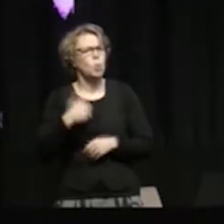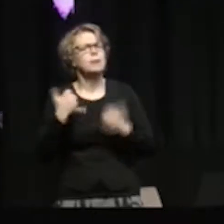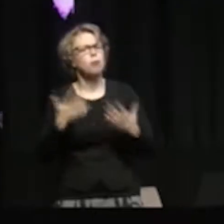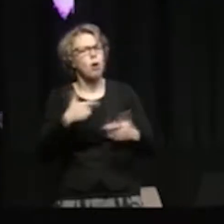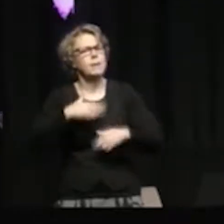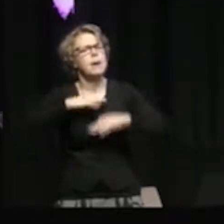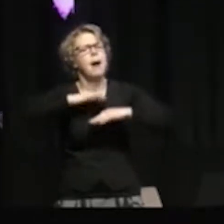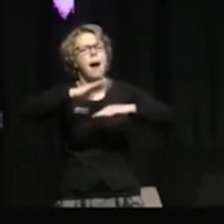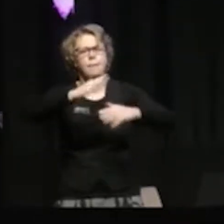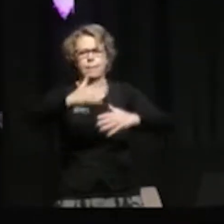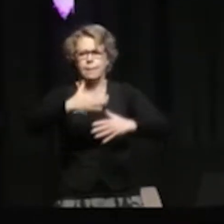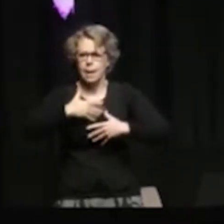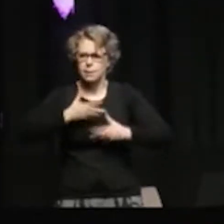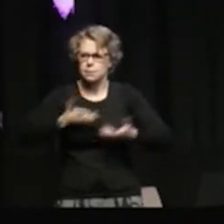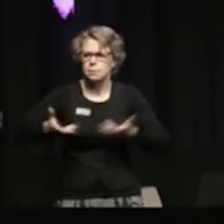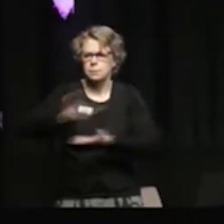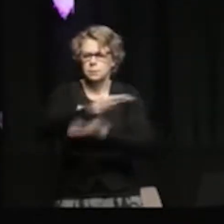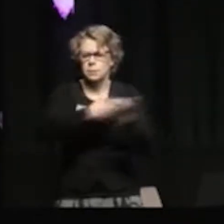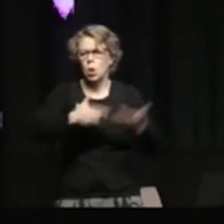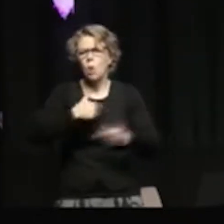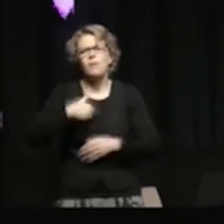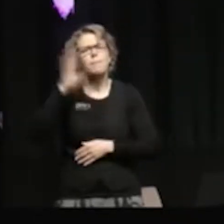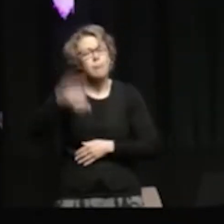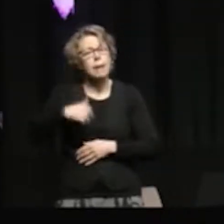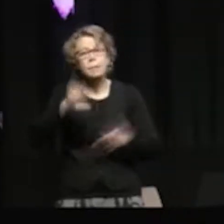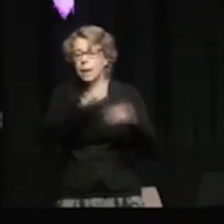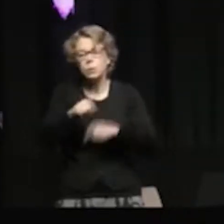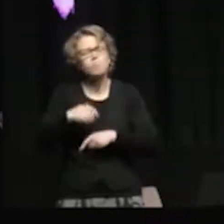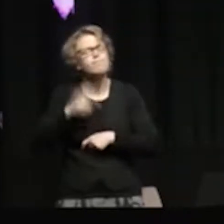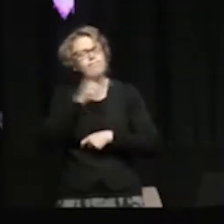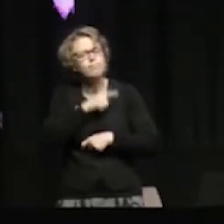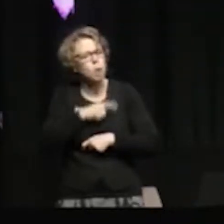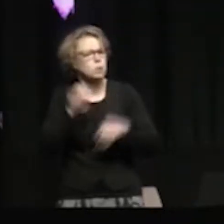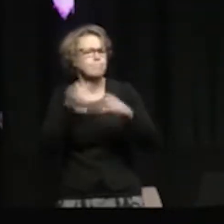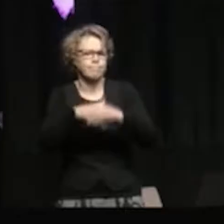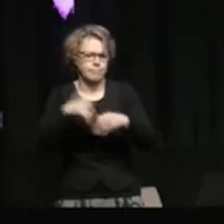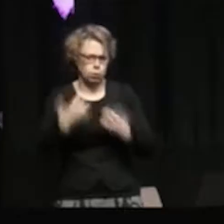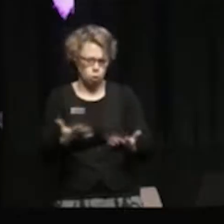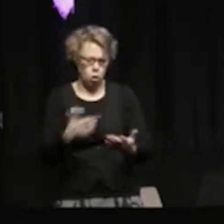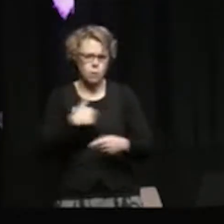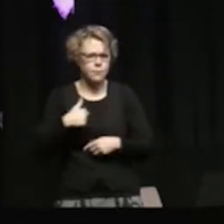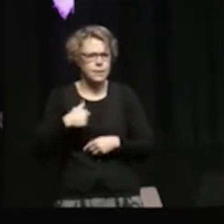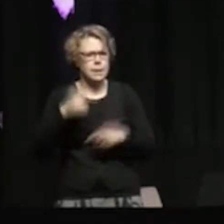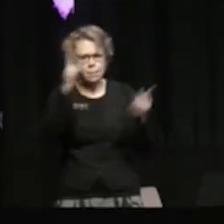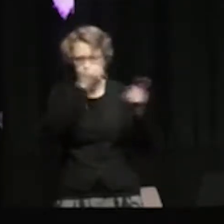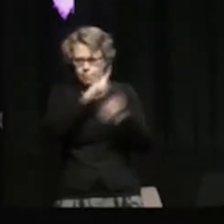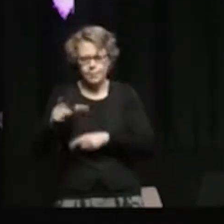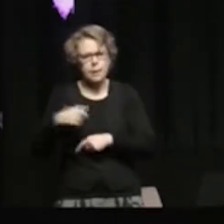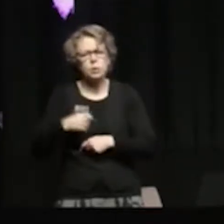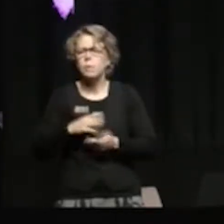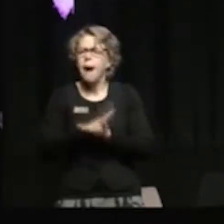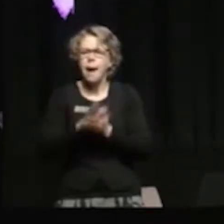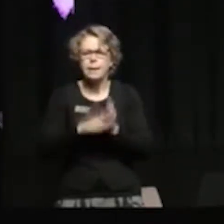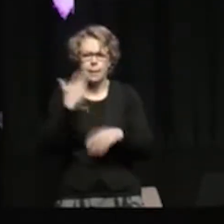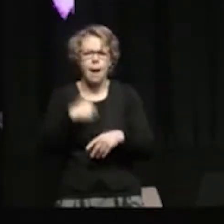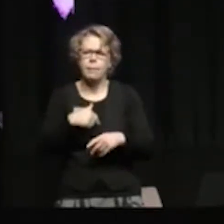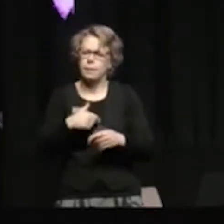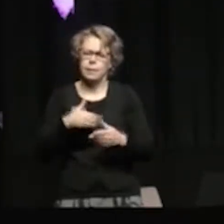breathe. We know the people that are not with us today. We know the people who could not make us today. We know the people who will never be here.